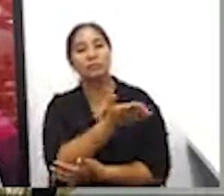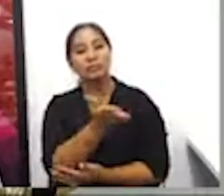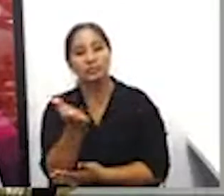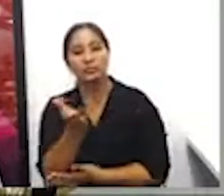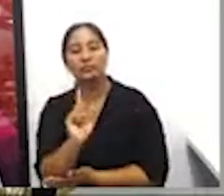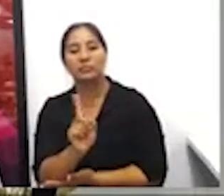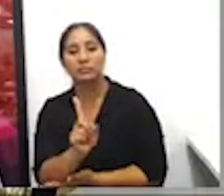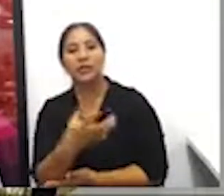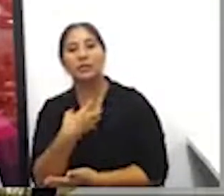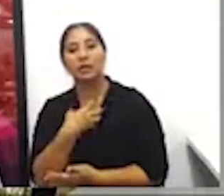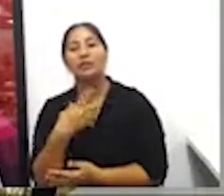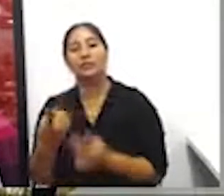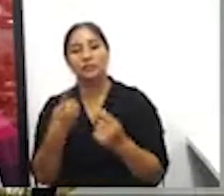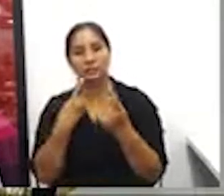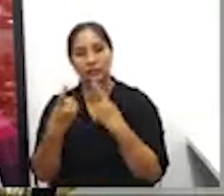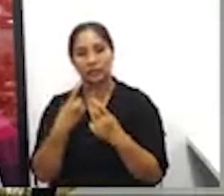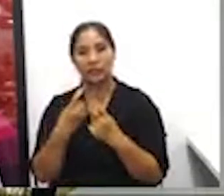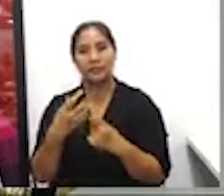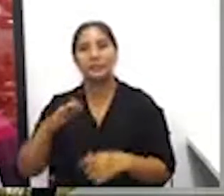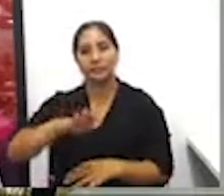guests.